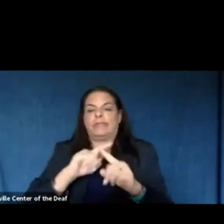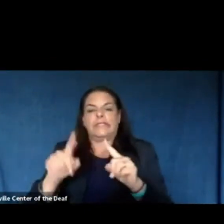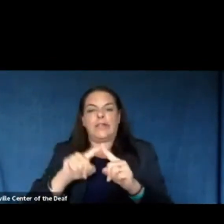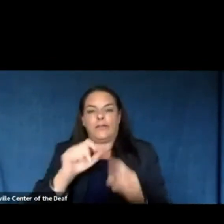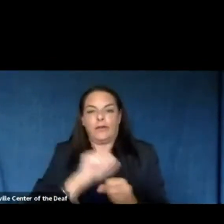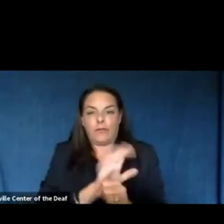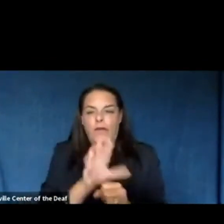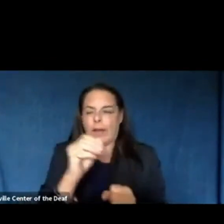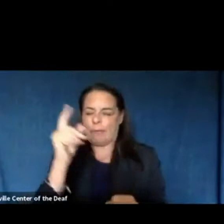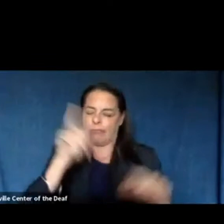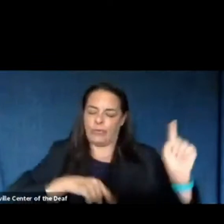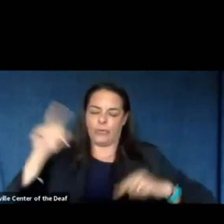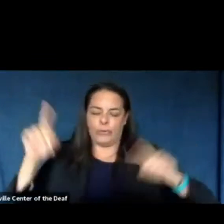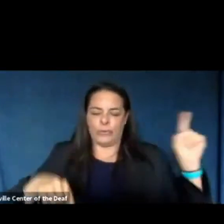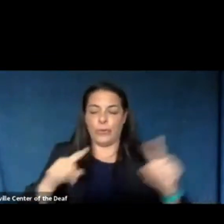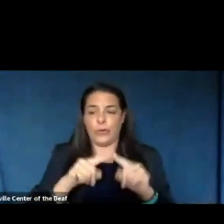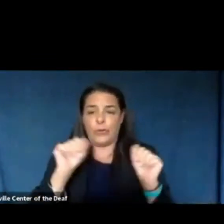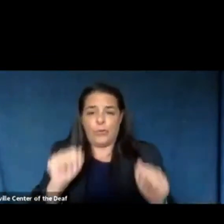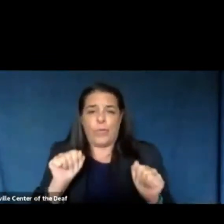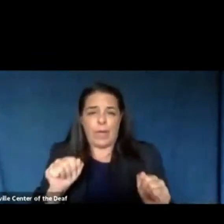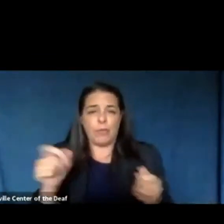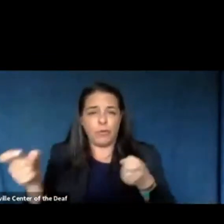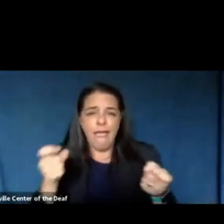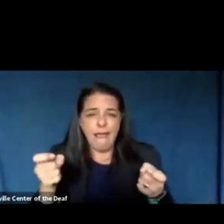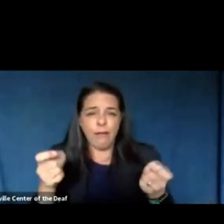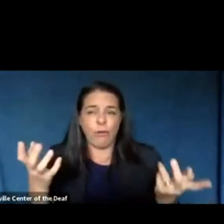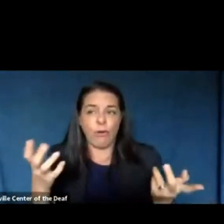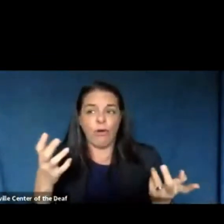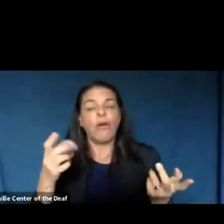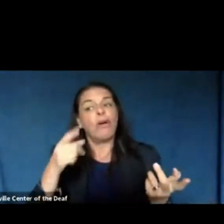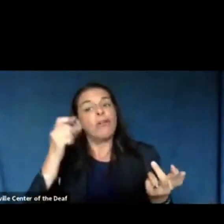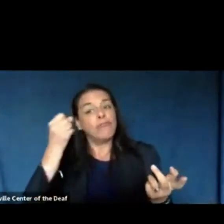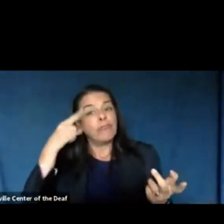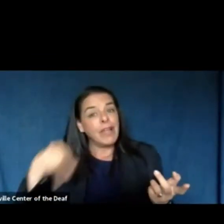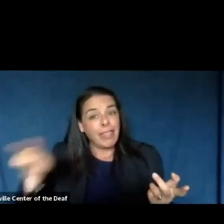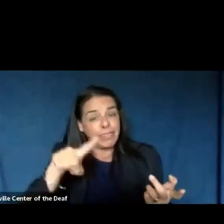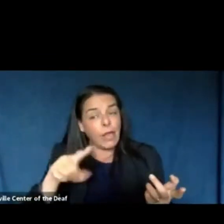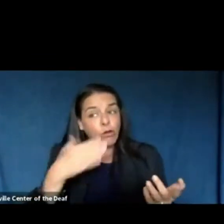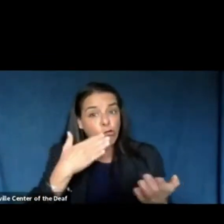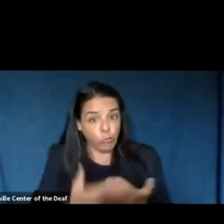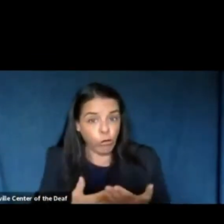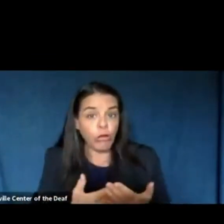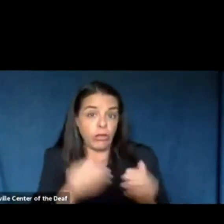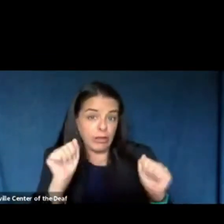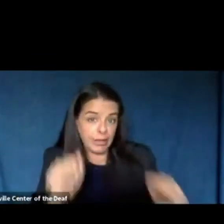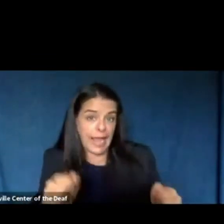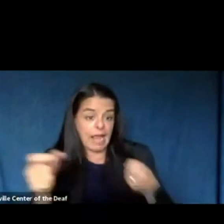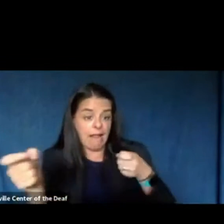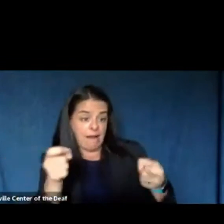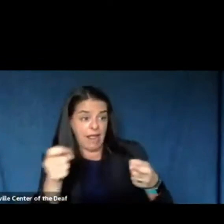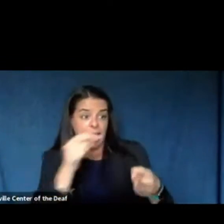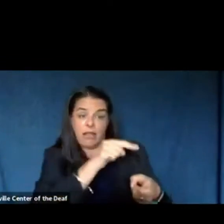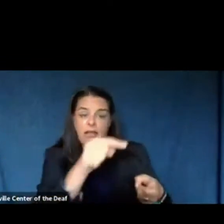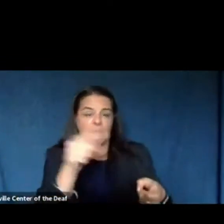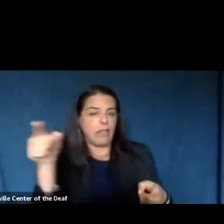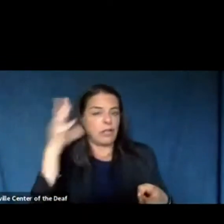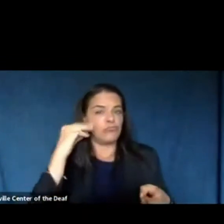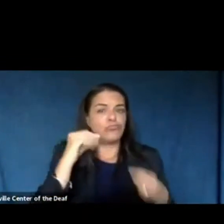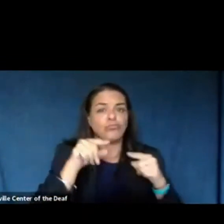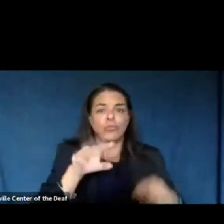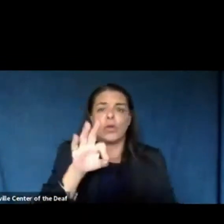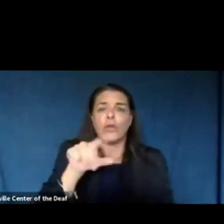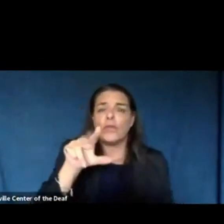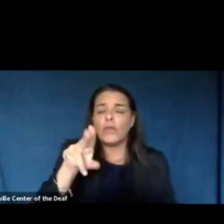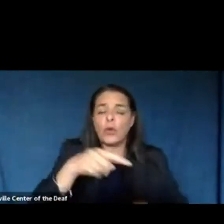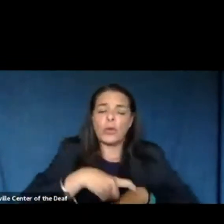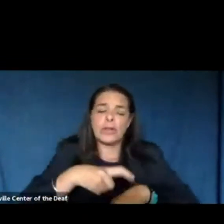maintain their capacity. And this is something, again, they're very good at doing. They do it every year during the fall, during flu season.